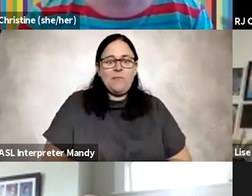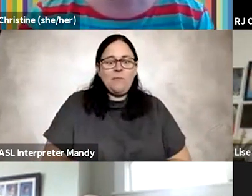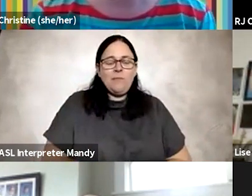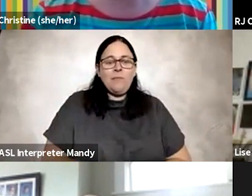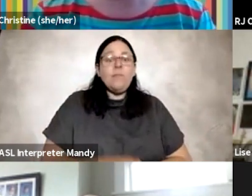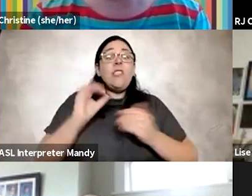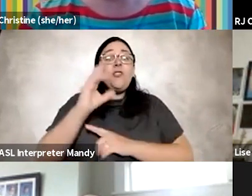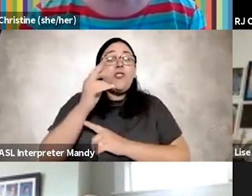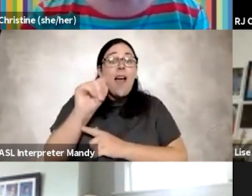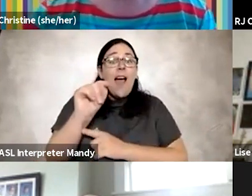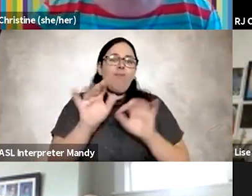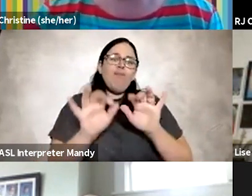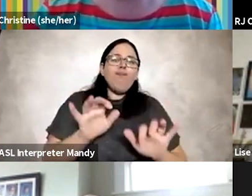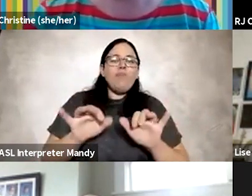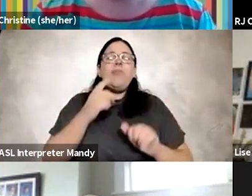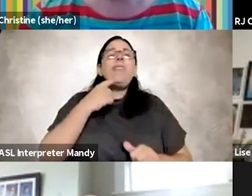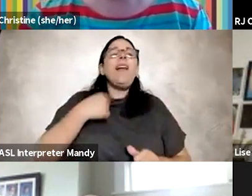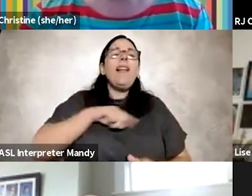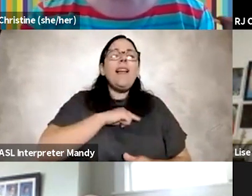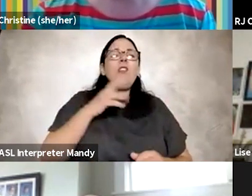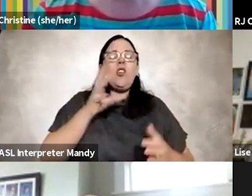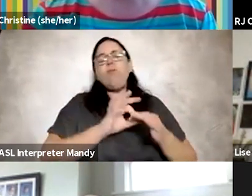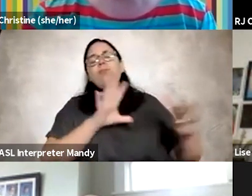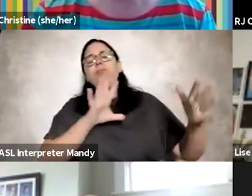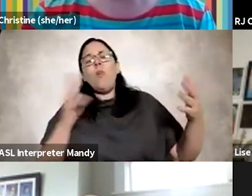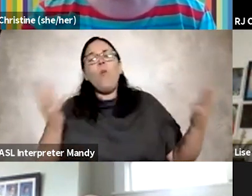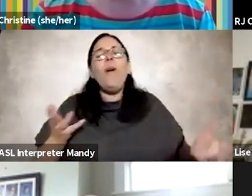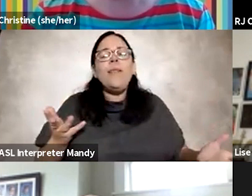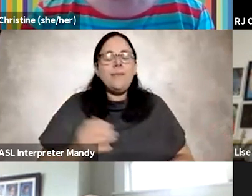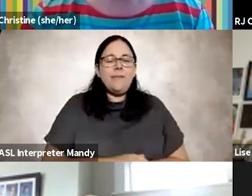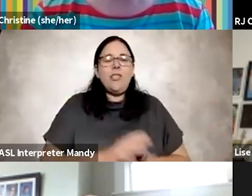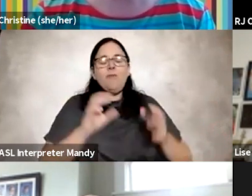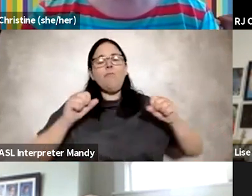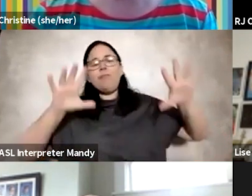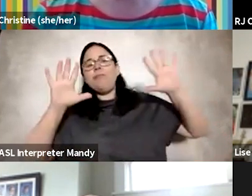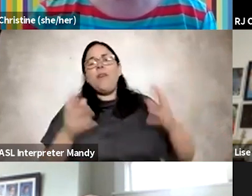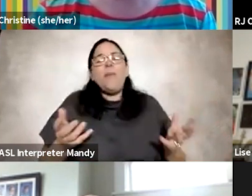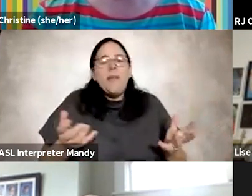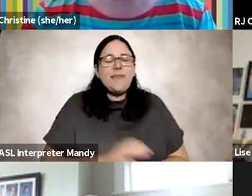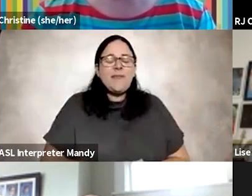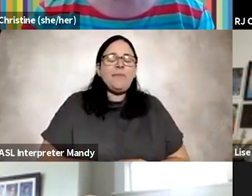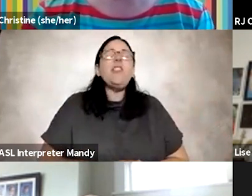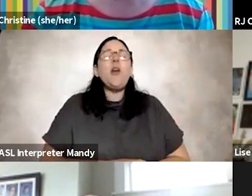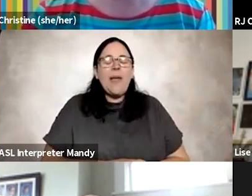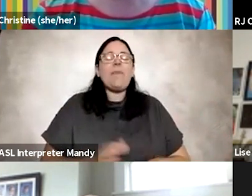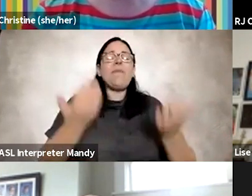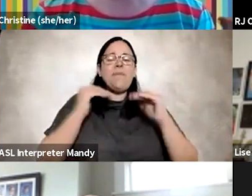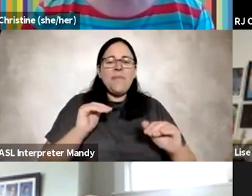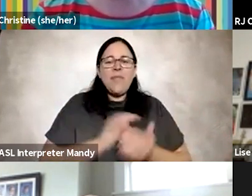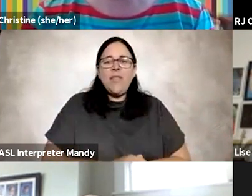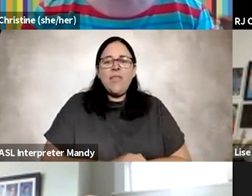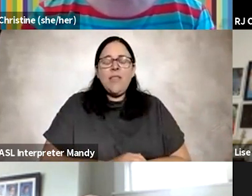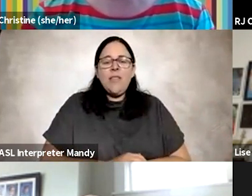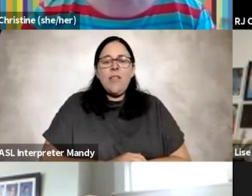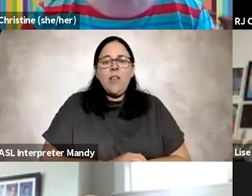chat. Just post us in. Maybe tell us what you got rid of. Yeah. Okay. So we were originally going to have